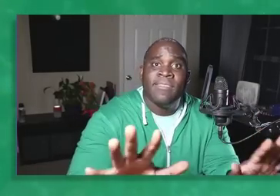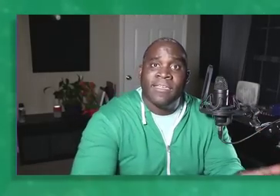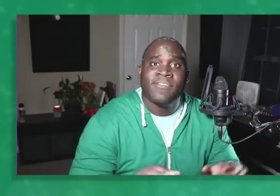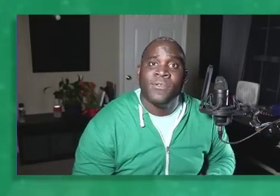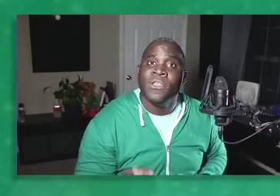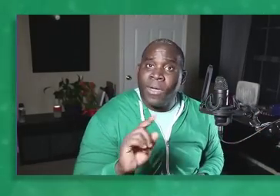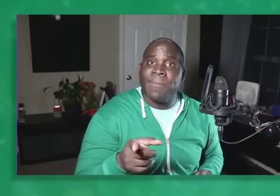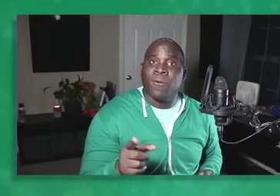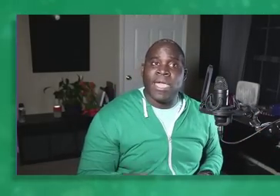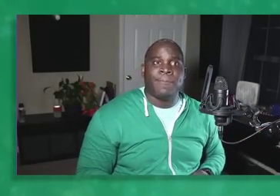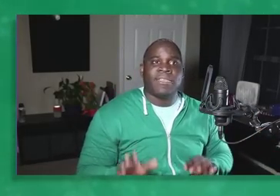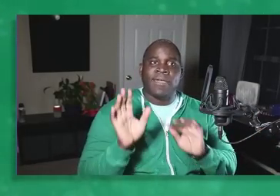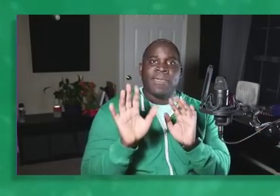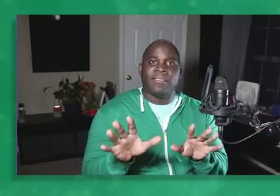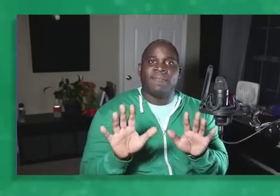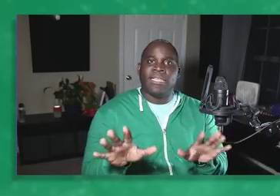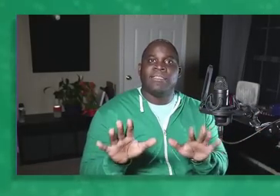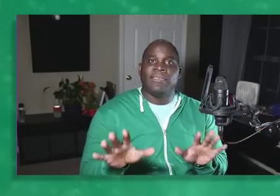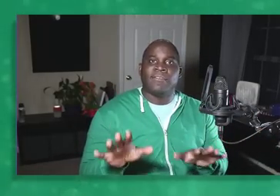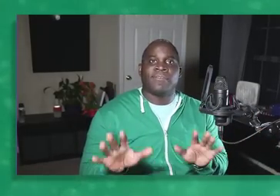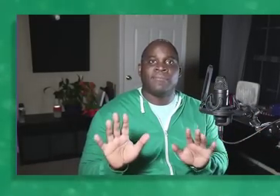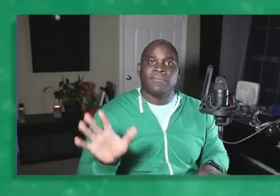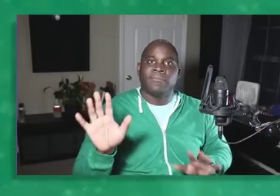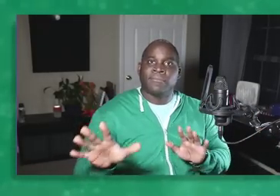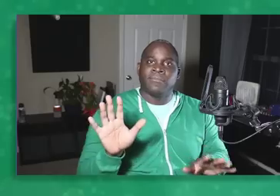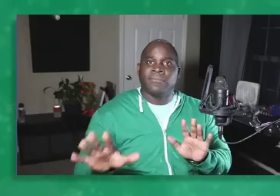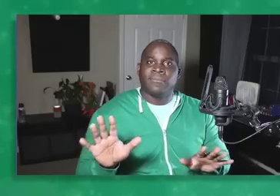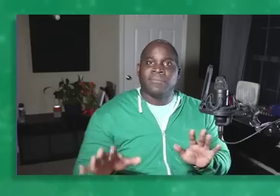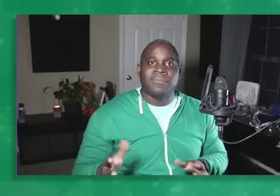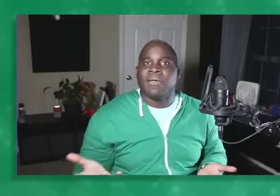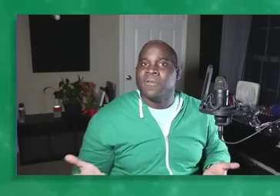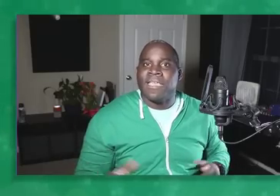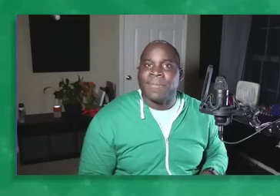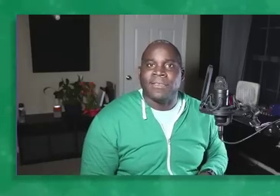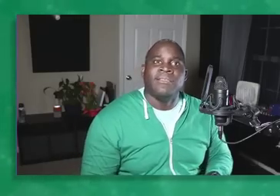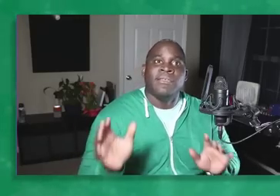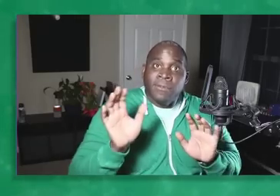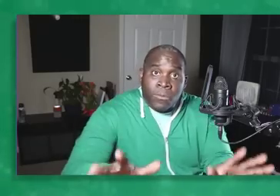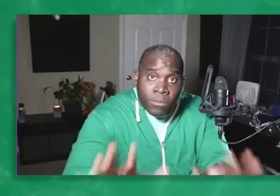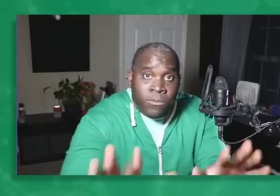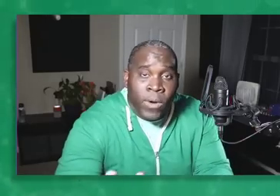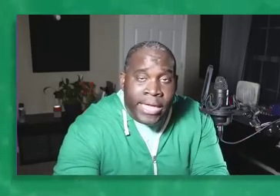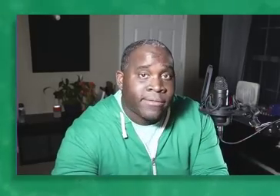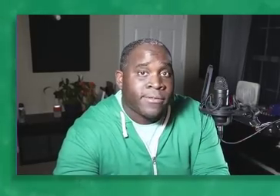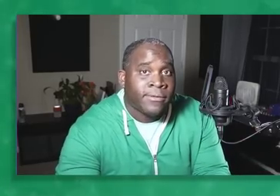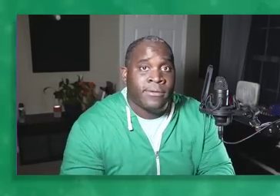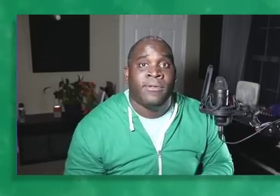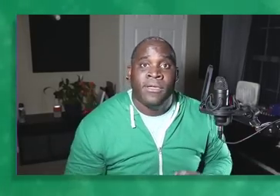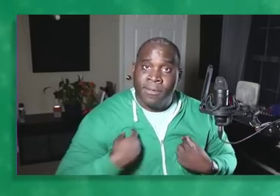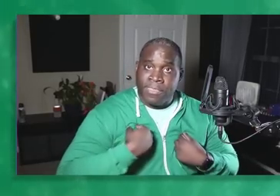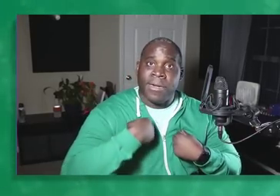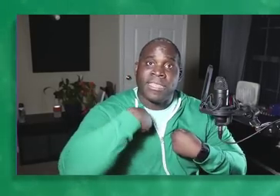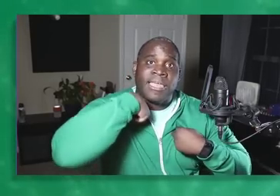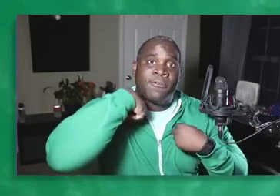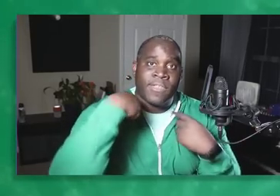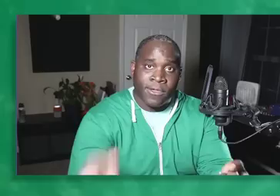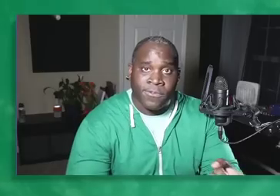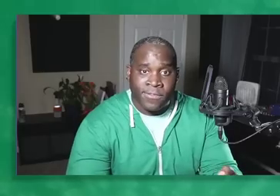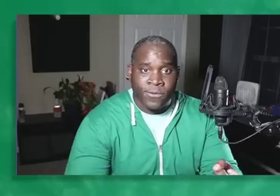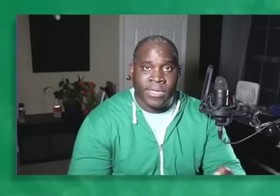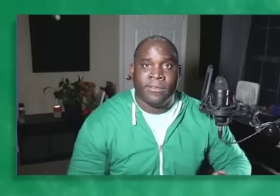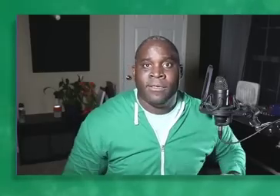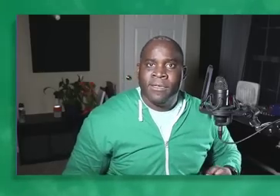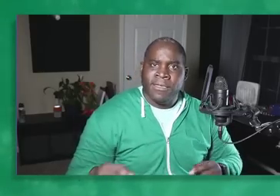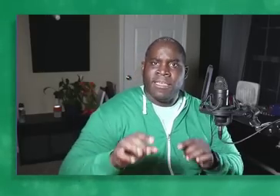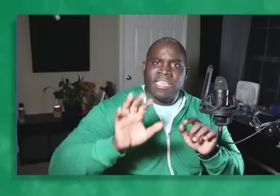doing this, you know I meant wait. But if I did this, like, what does that mean? Wait, the body language that